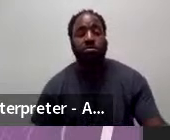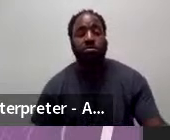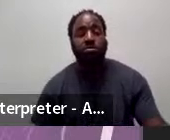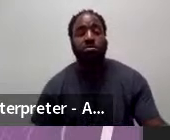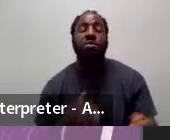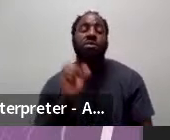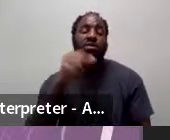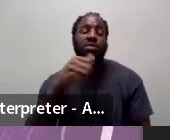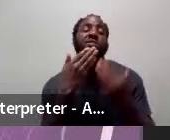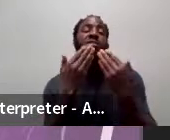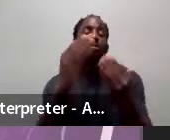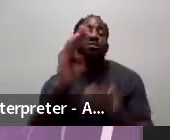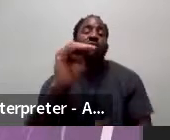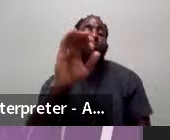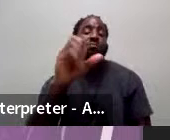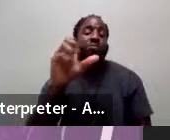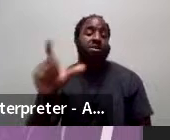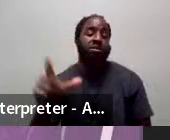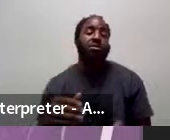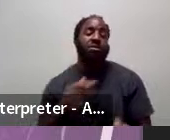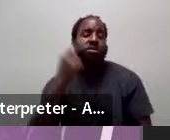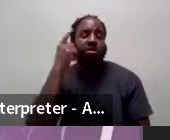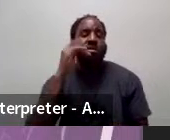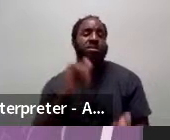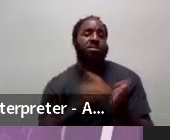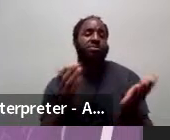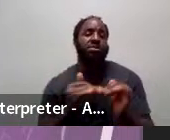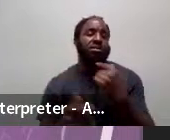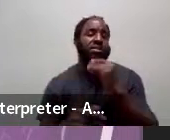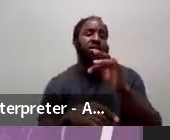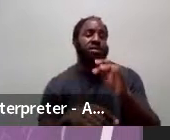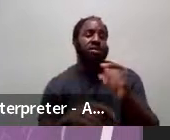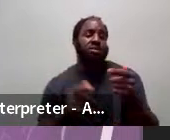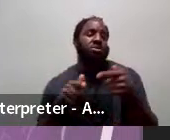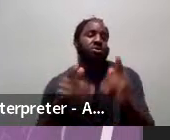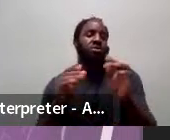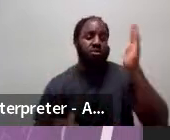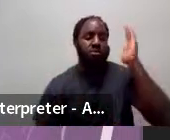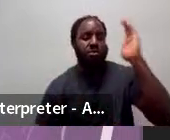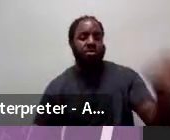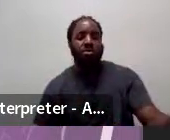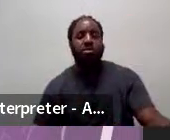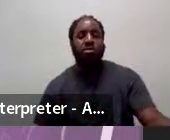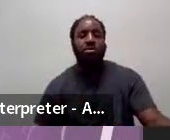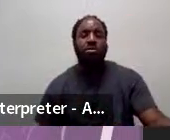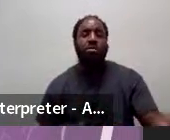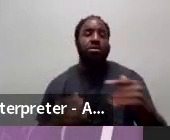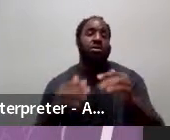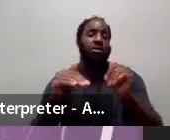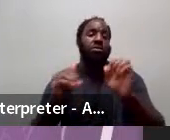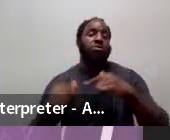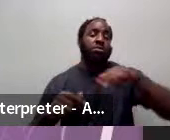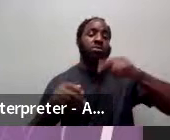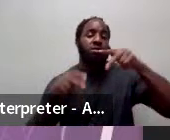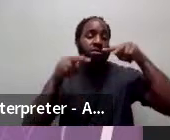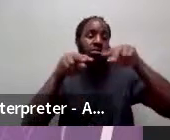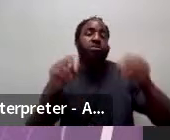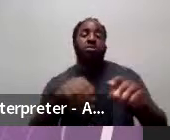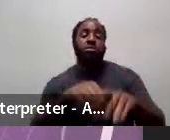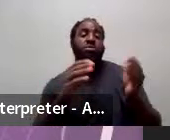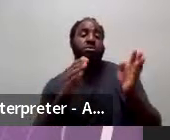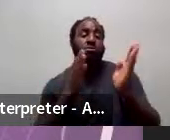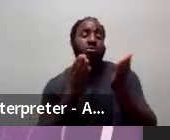Yes, thank you, Michael. Yeah, I think what I said during the presentation is we're looking to provide a